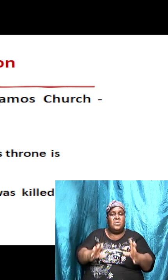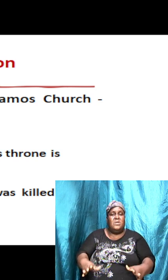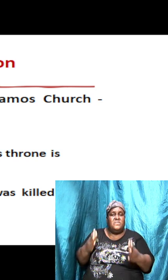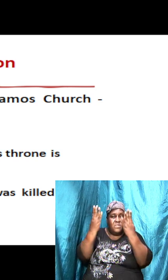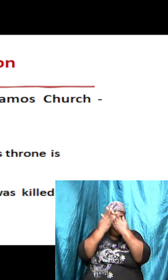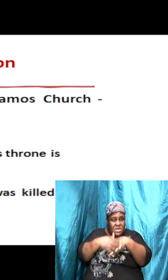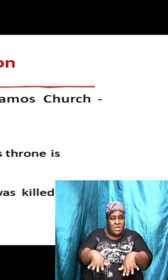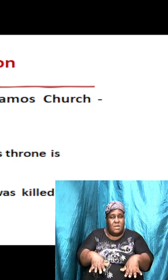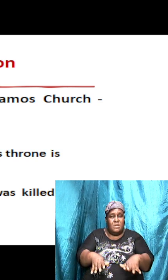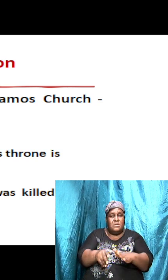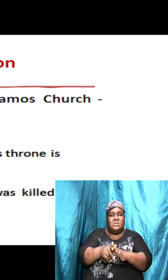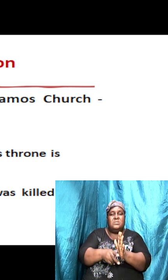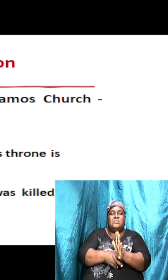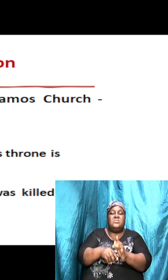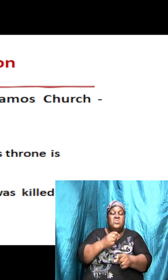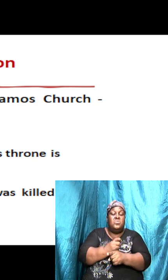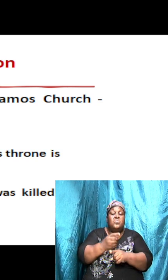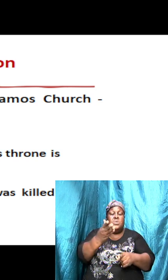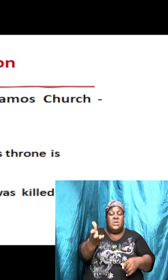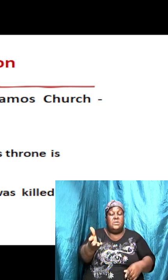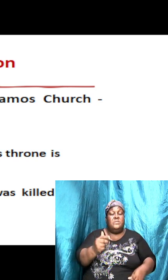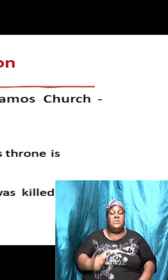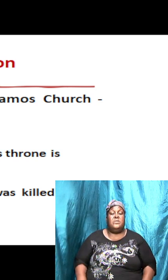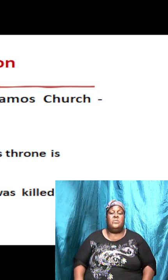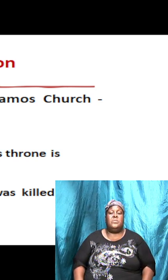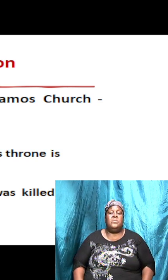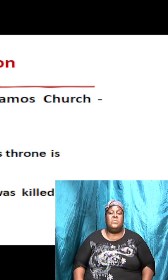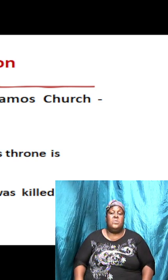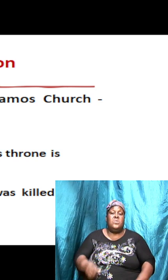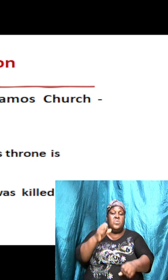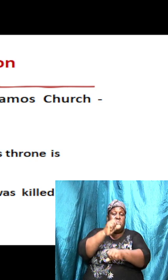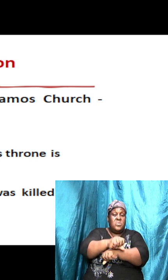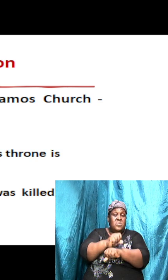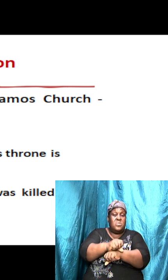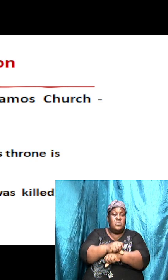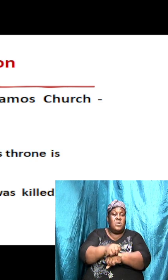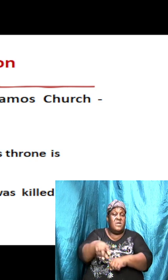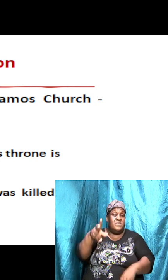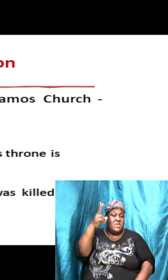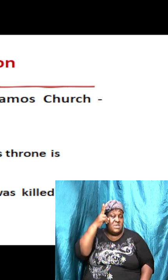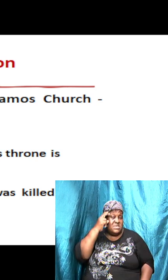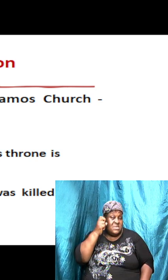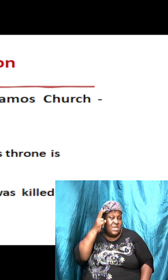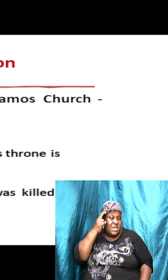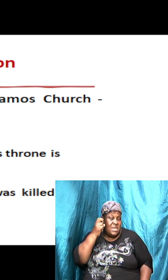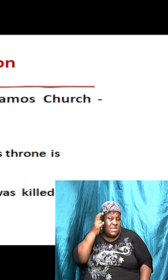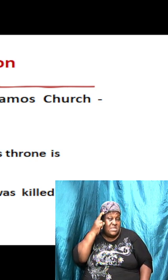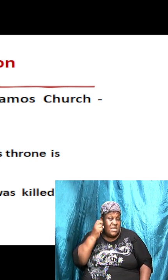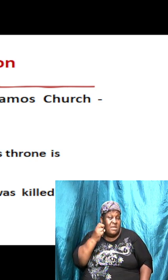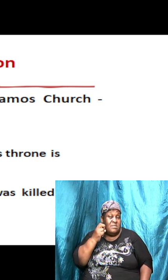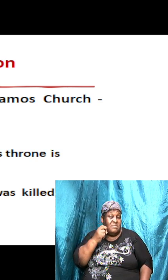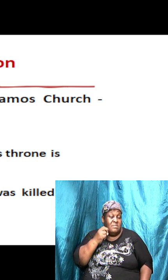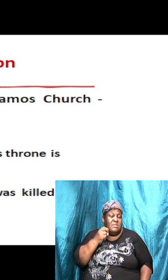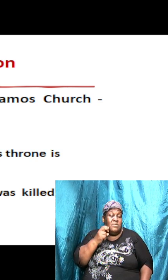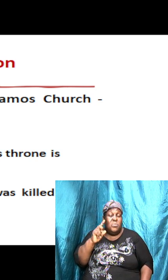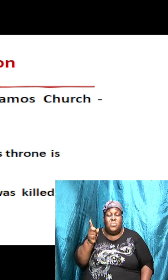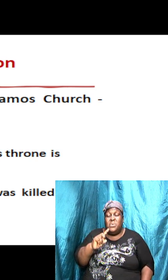there, where the workings of Satan was intense, where